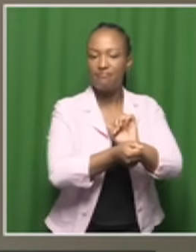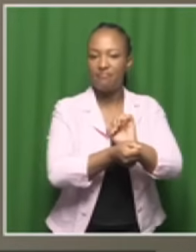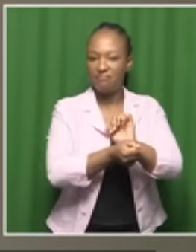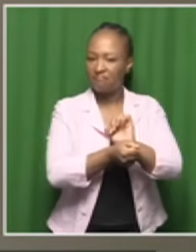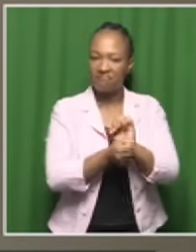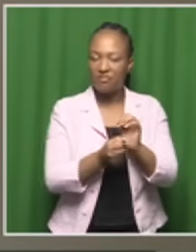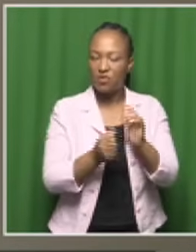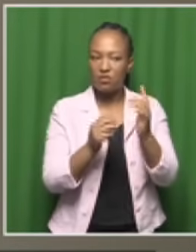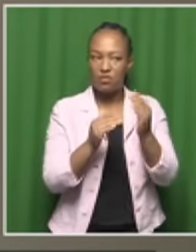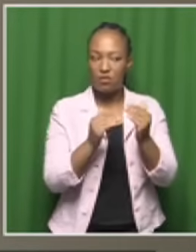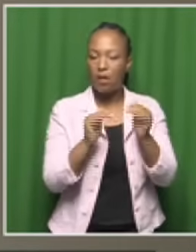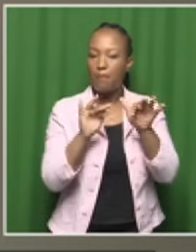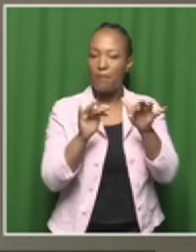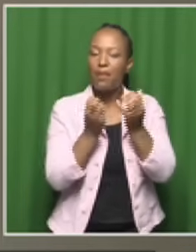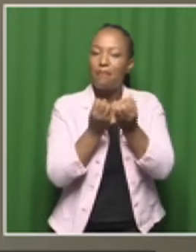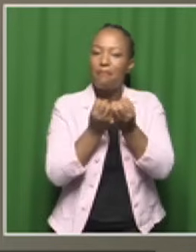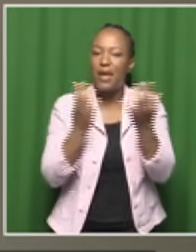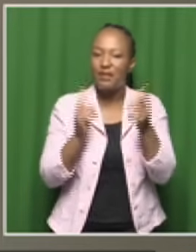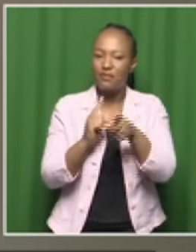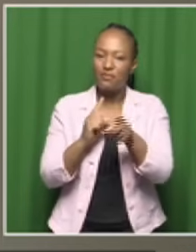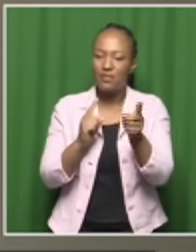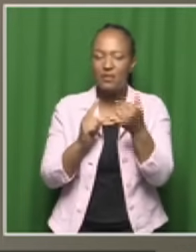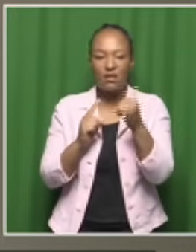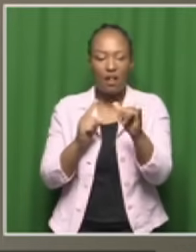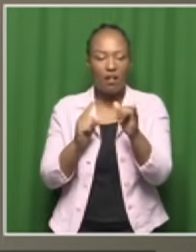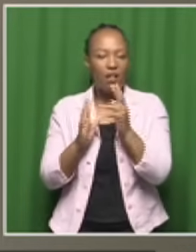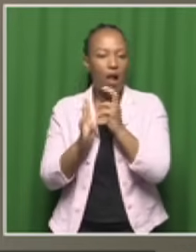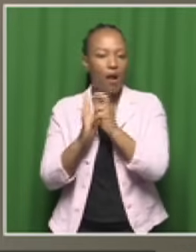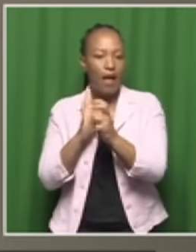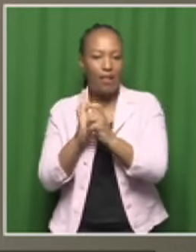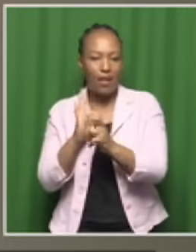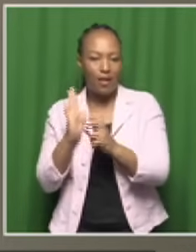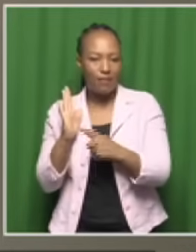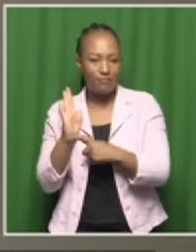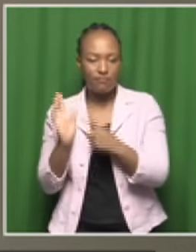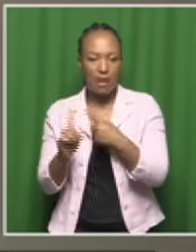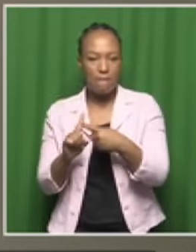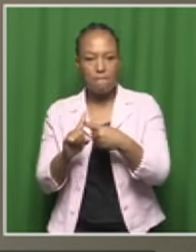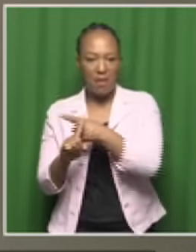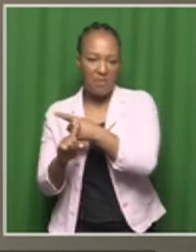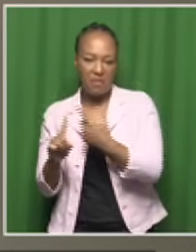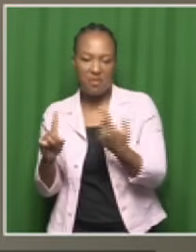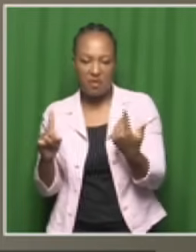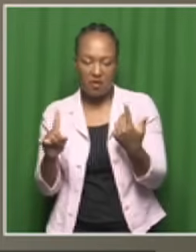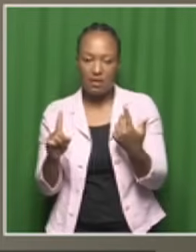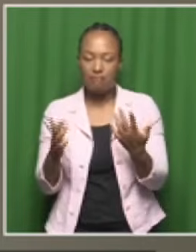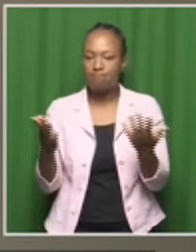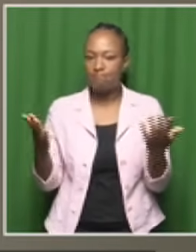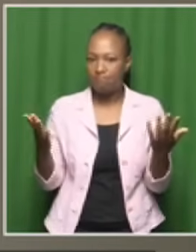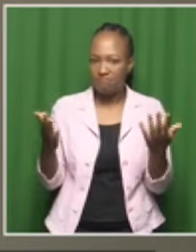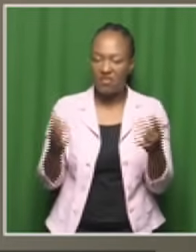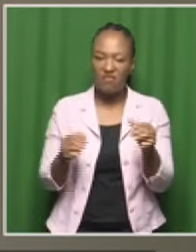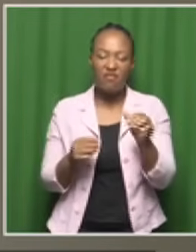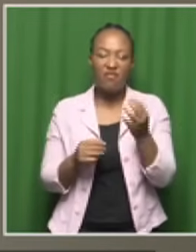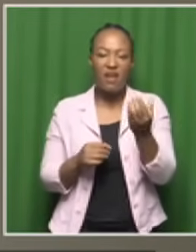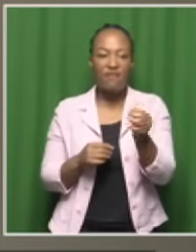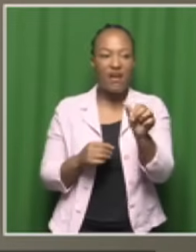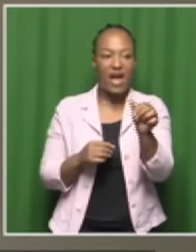motorists that we see not adhering to the rules of the road. Unfortunately, we do have those blind spots here and